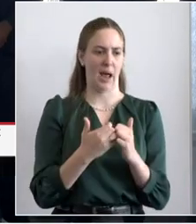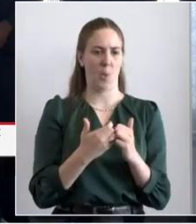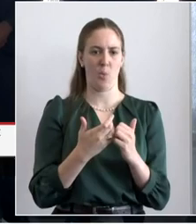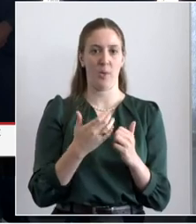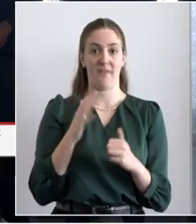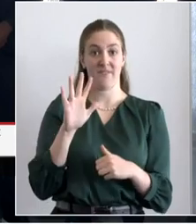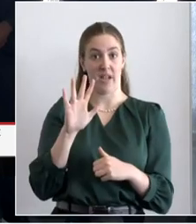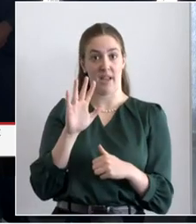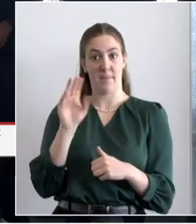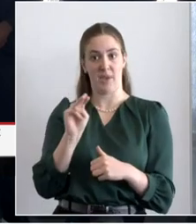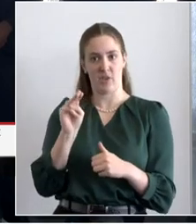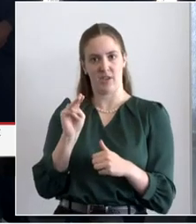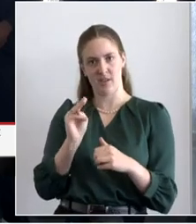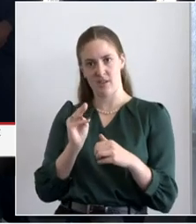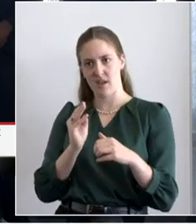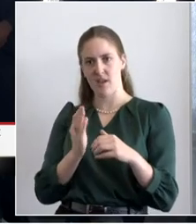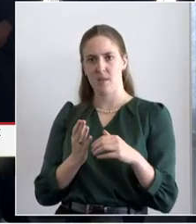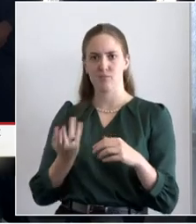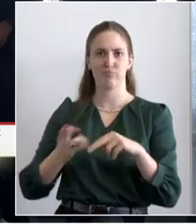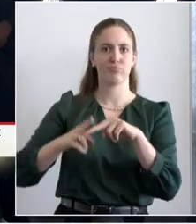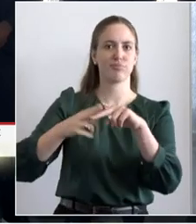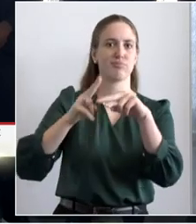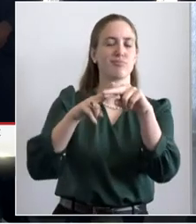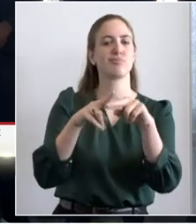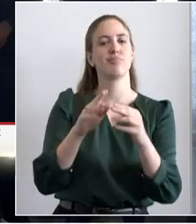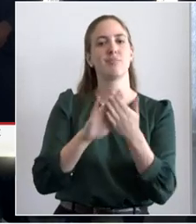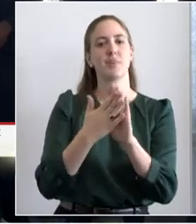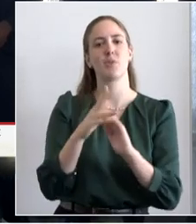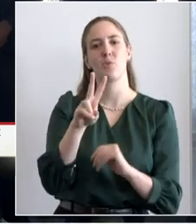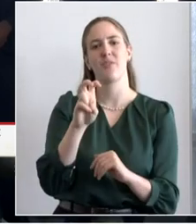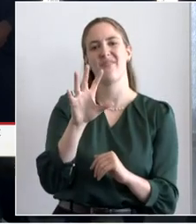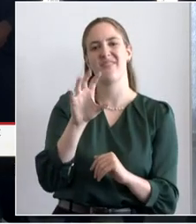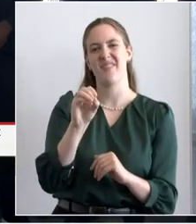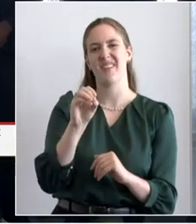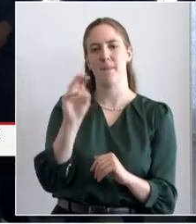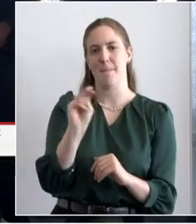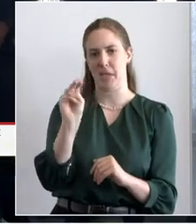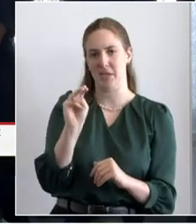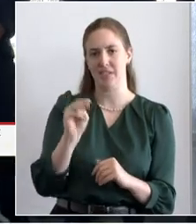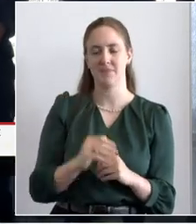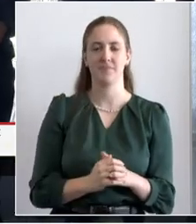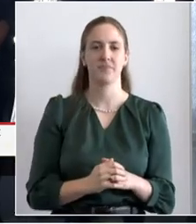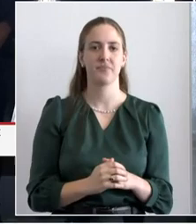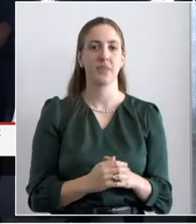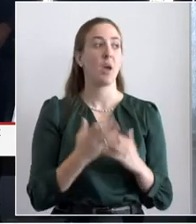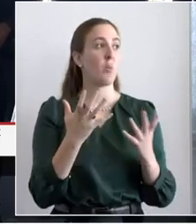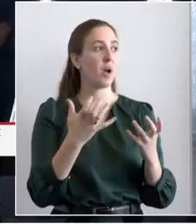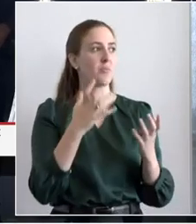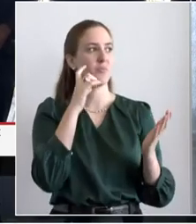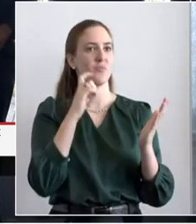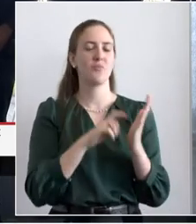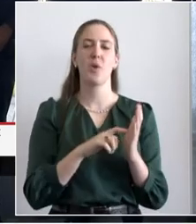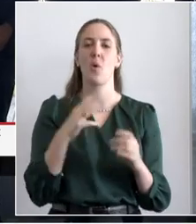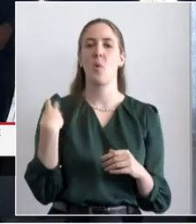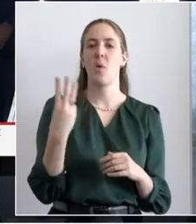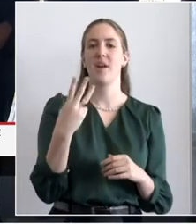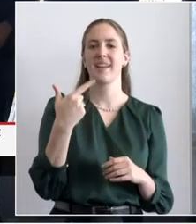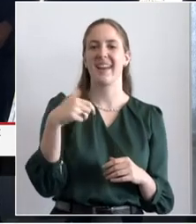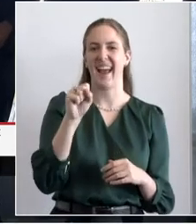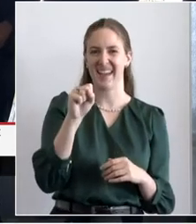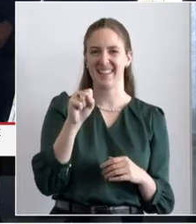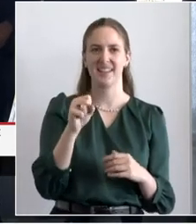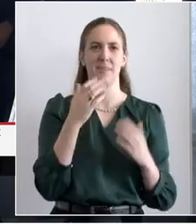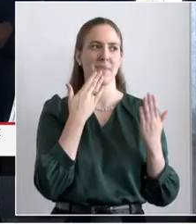to 250 million. I also want to acknowledge our friends here at Washington Gas. I want to thank Brandon Todd and